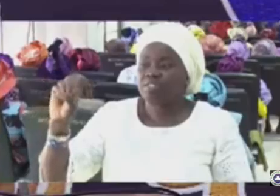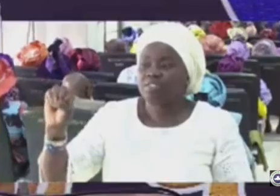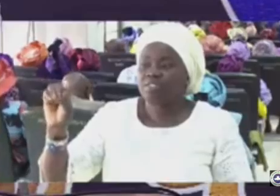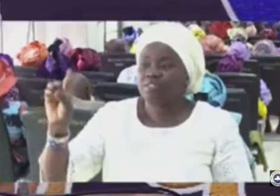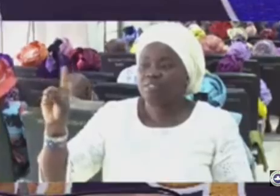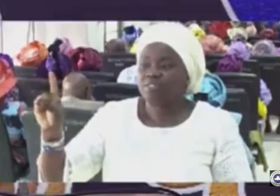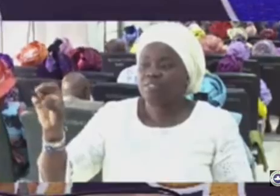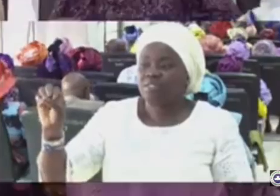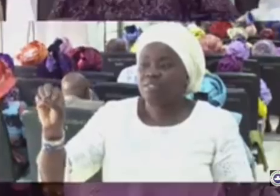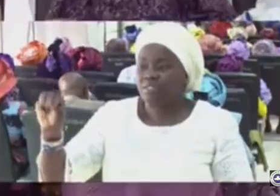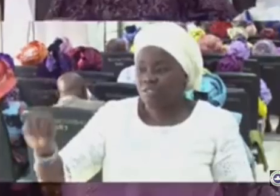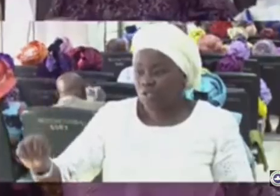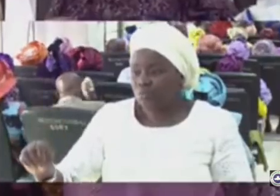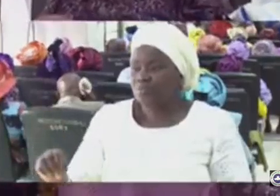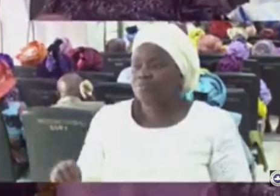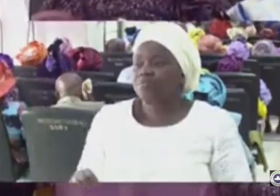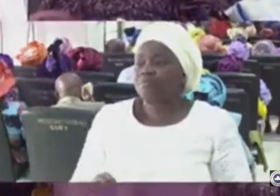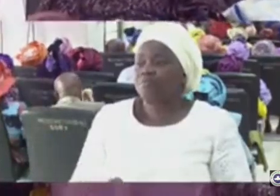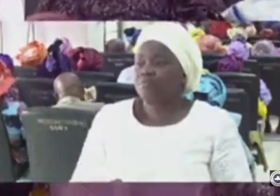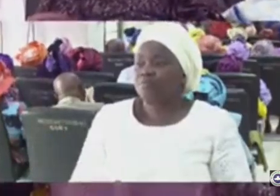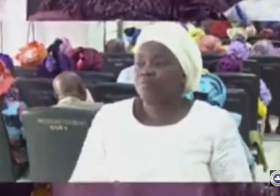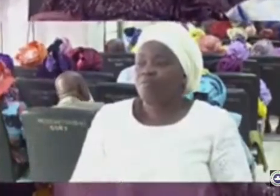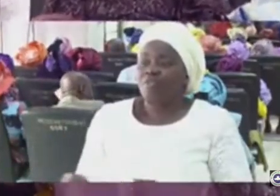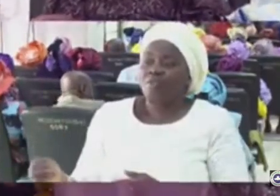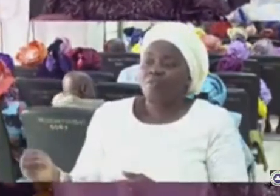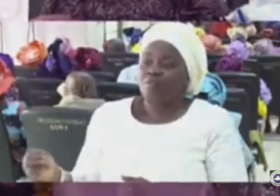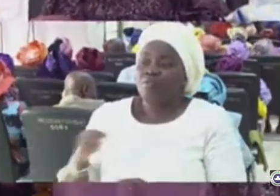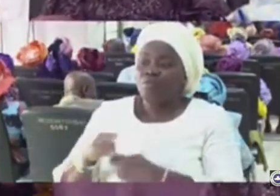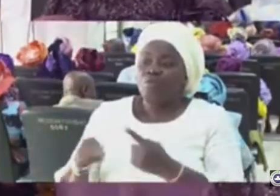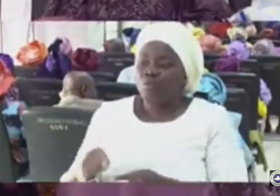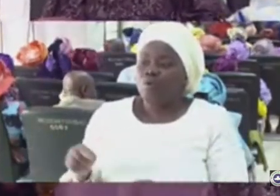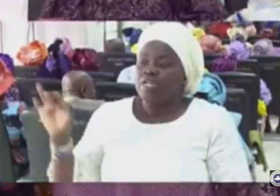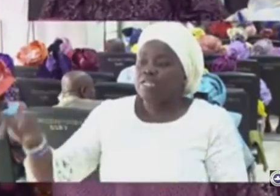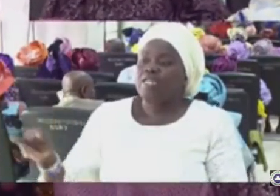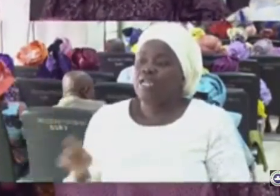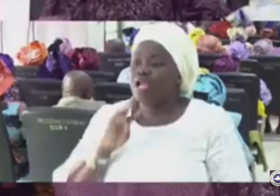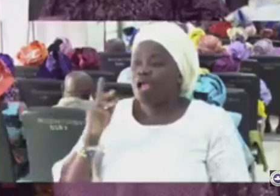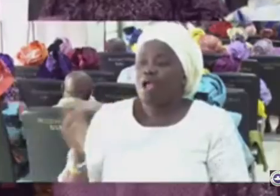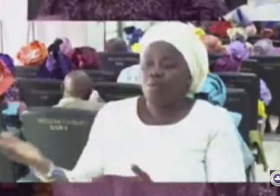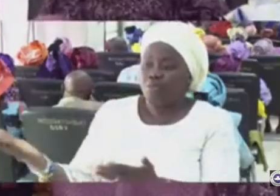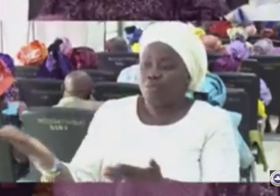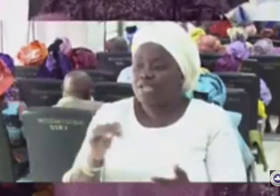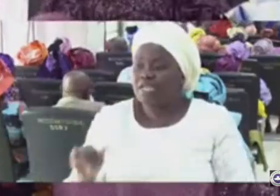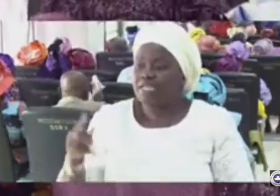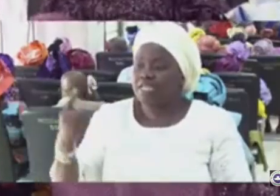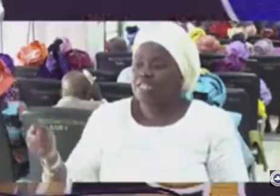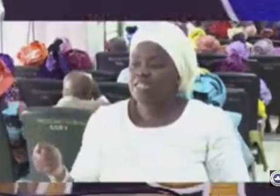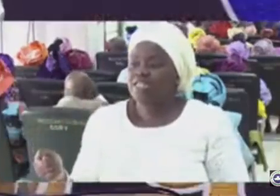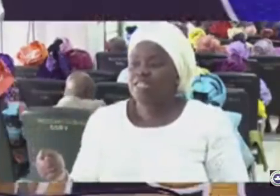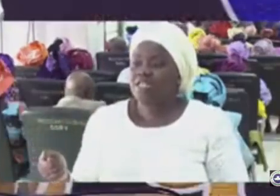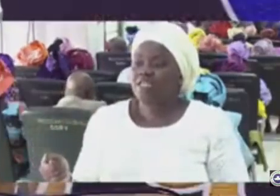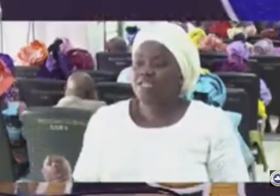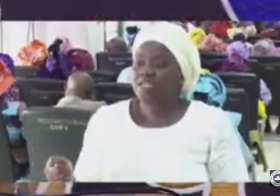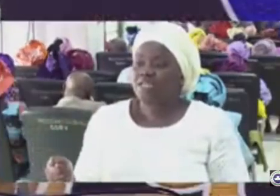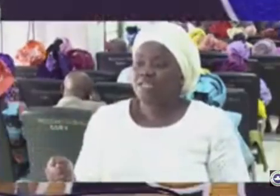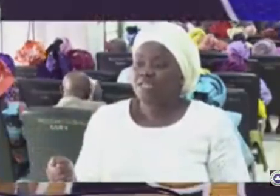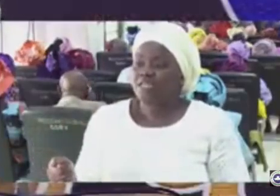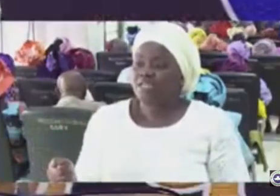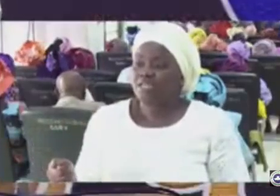might. Now, you need to pay attention to the words there. David was a mighty man of